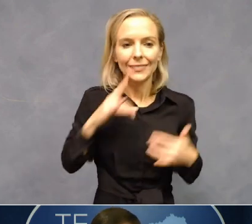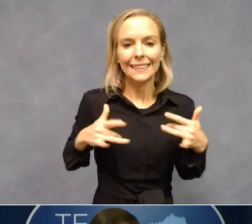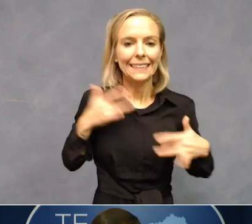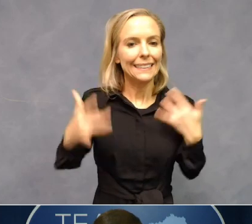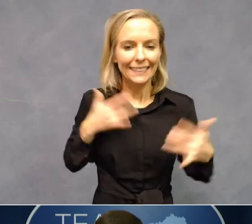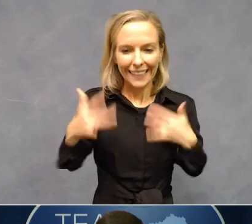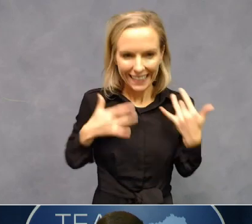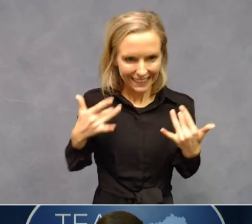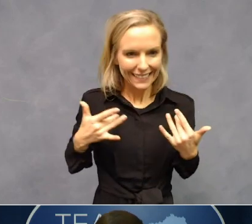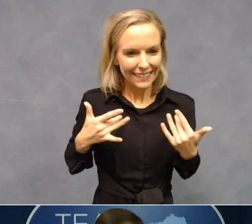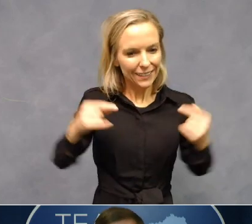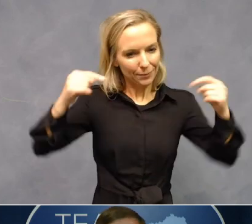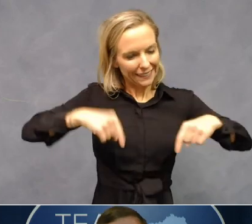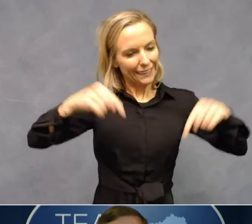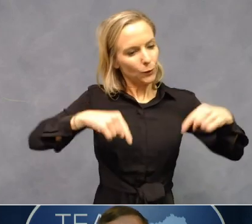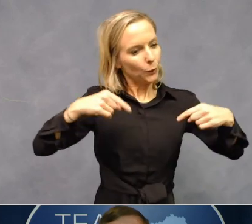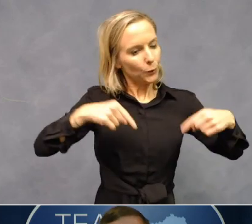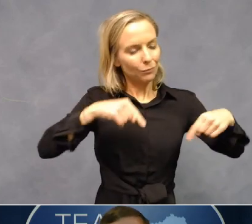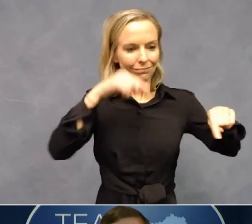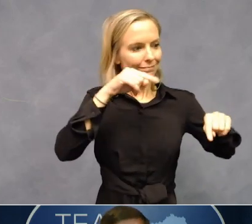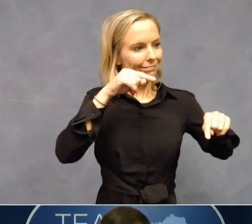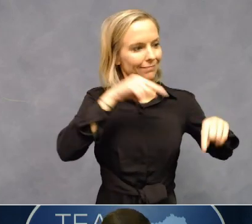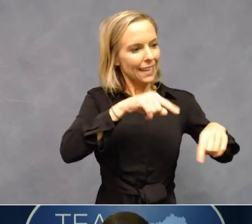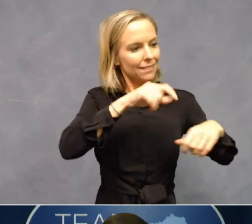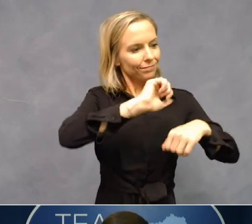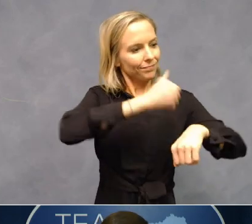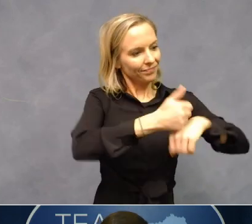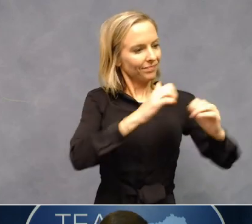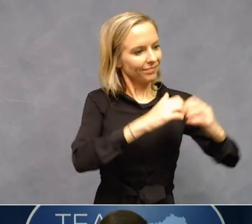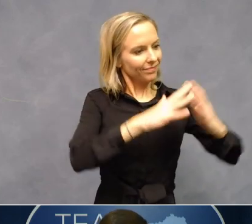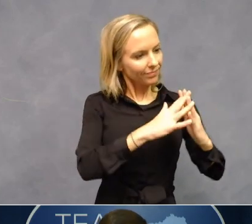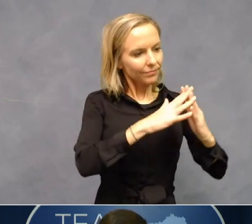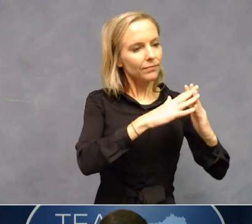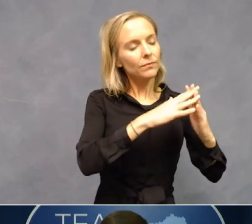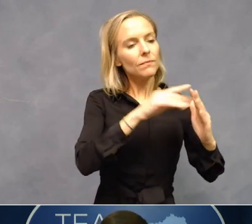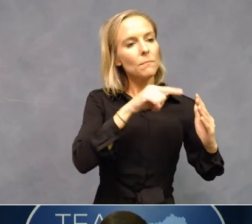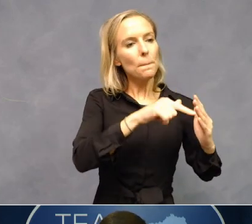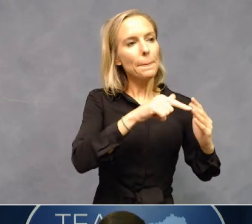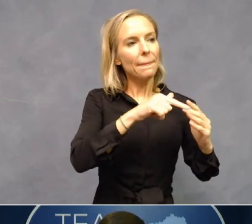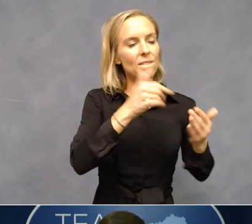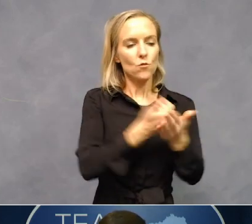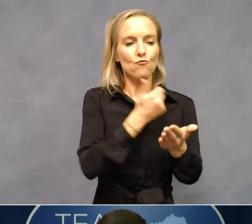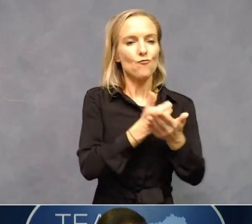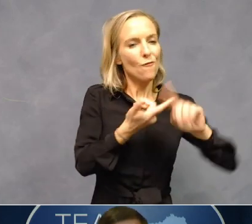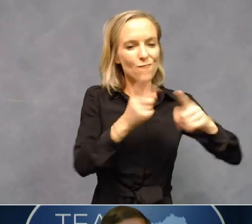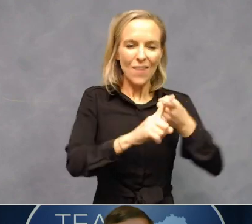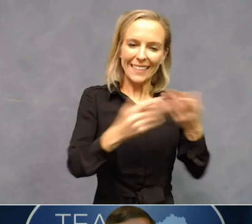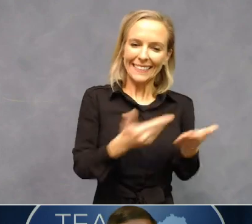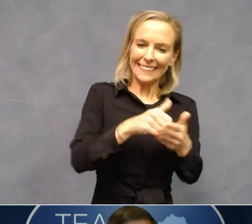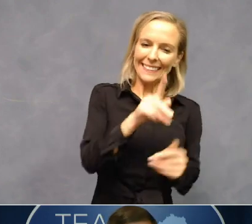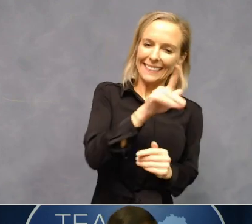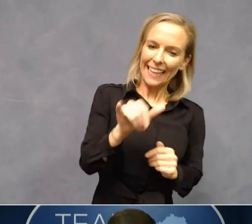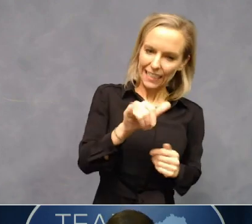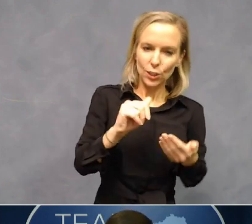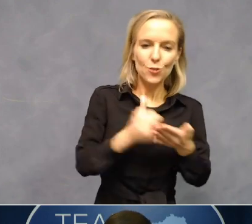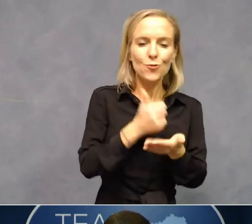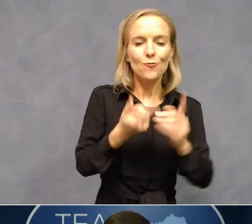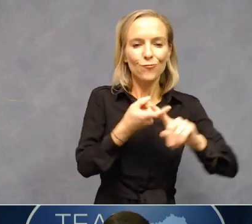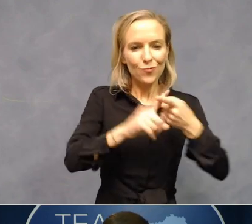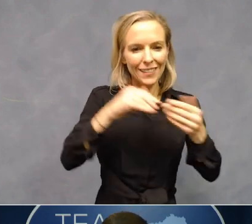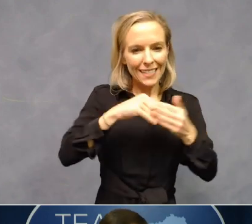about this direct foreign investment where we're going to have new friends in Kentucky and new friends in Bowling